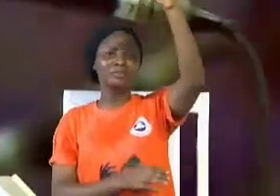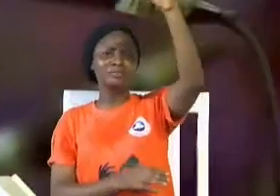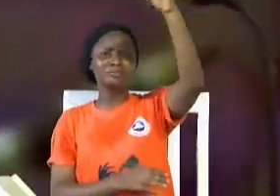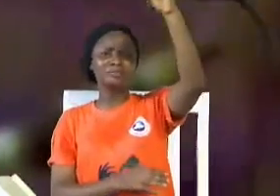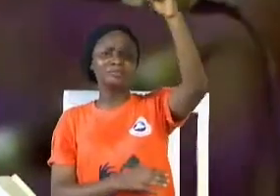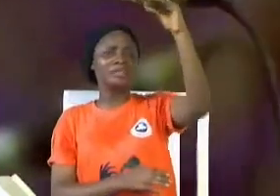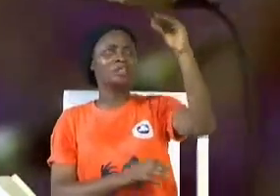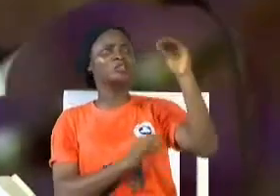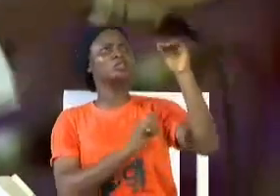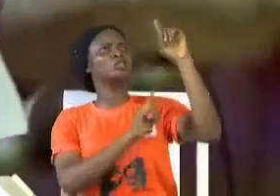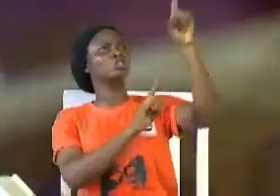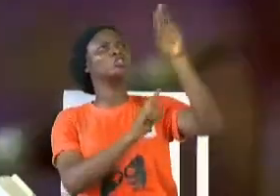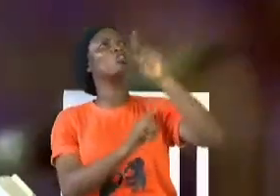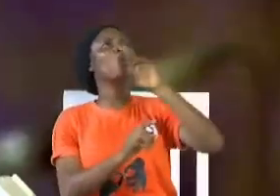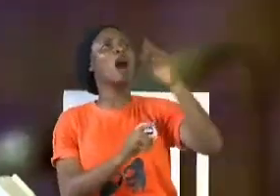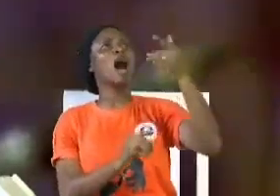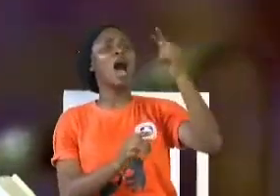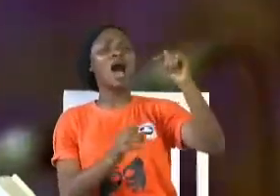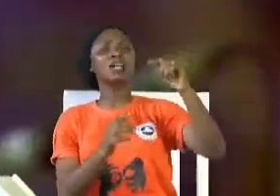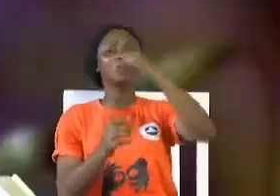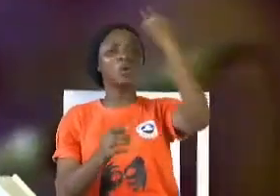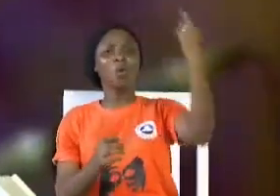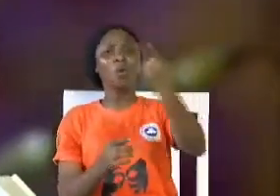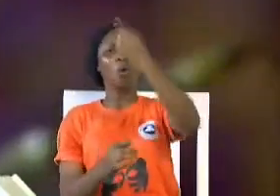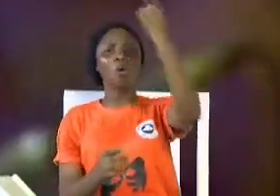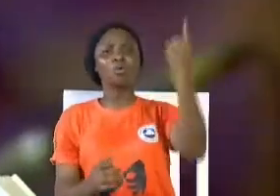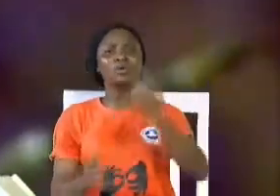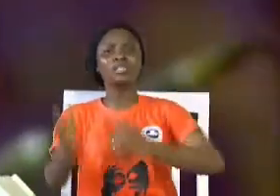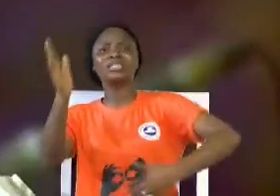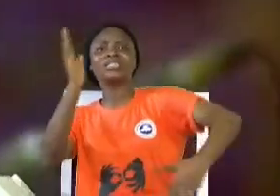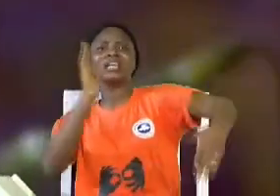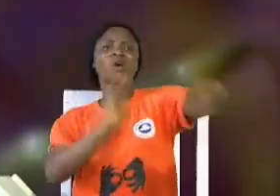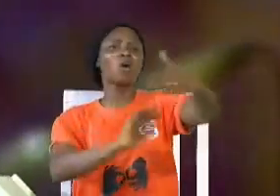You are the only God.